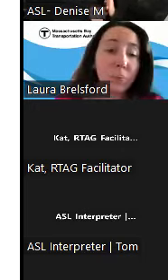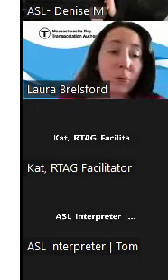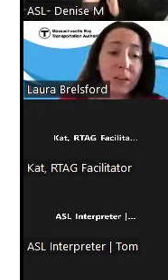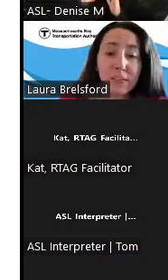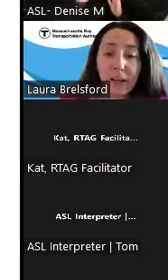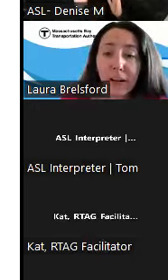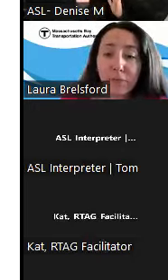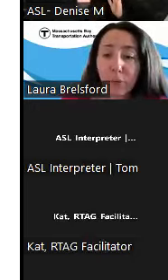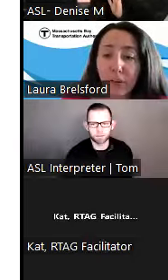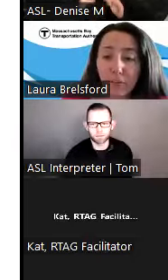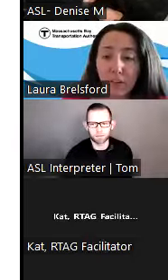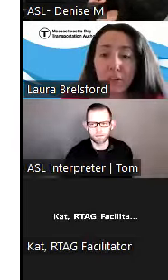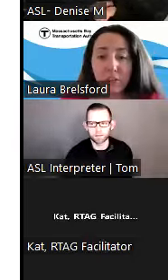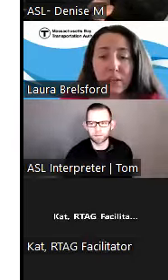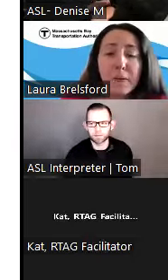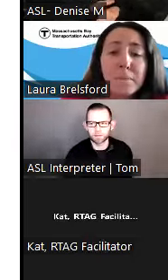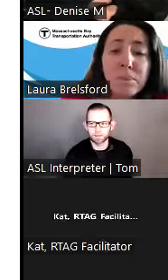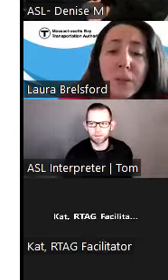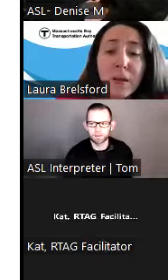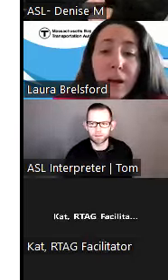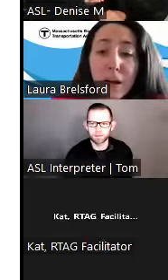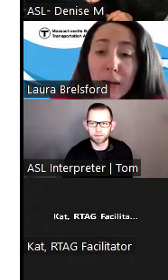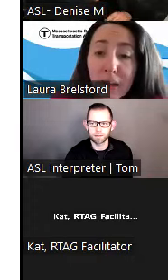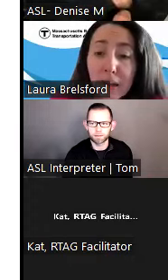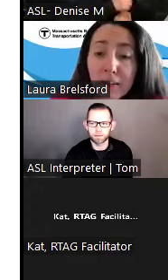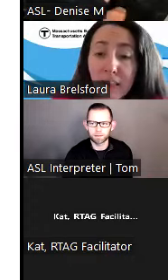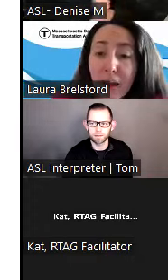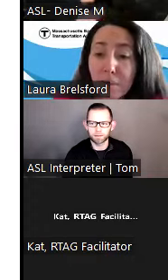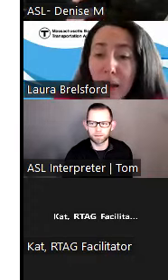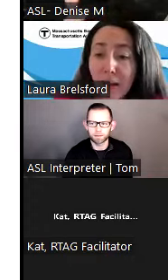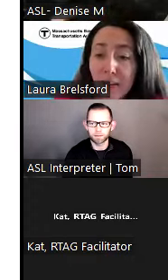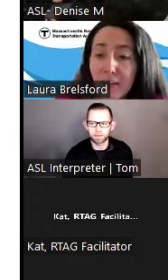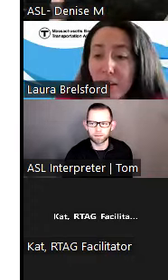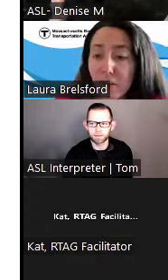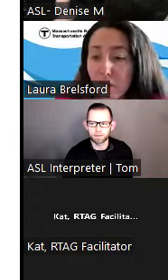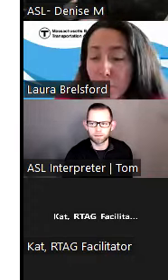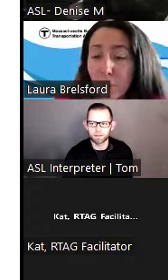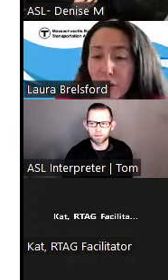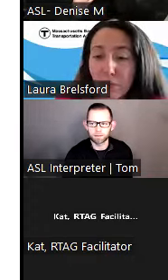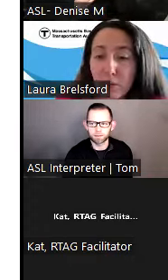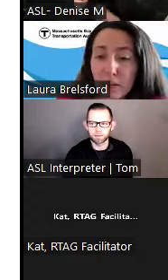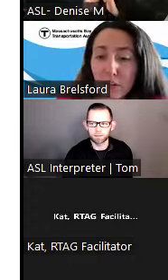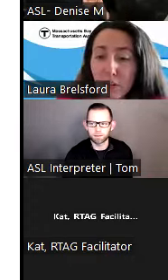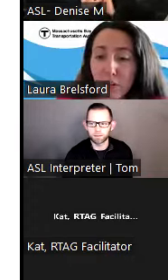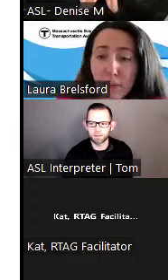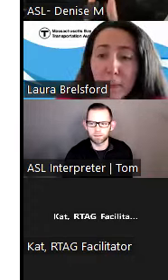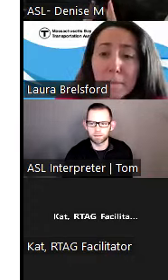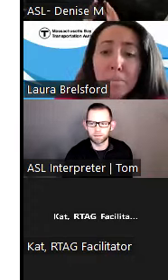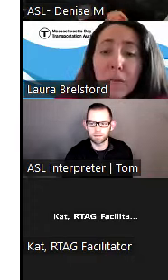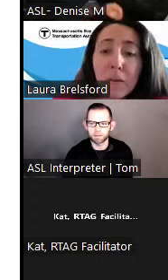to deploy this at 4 elevators. And that pilot, the deployment of those